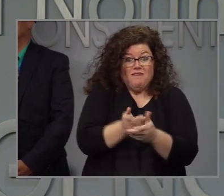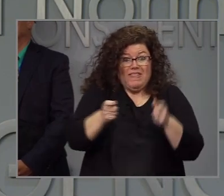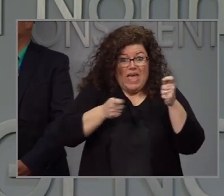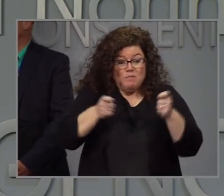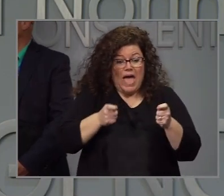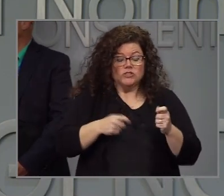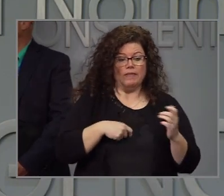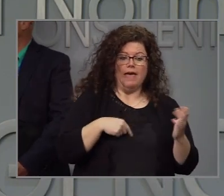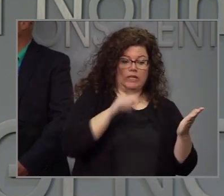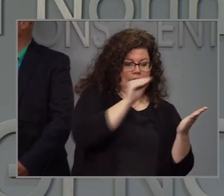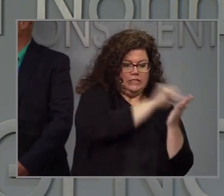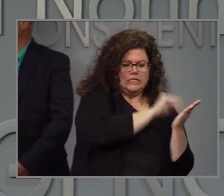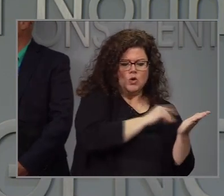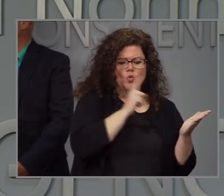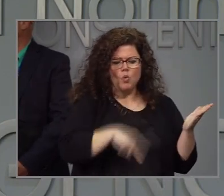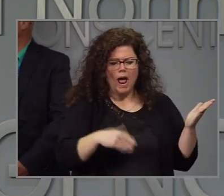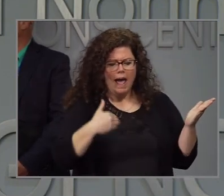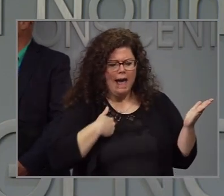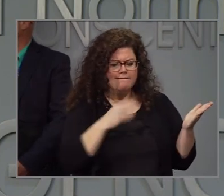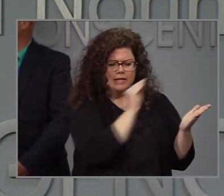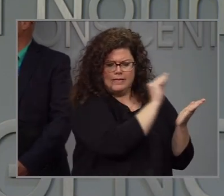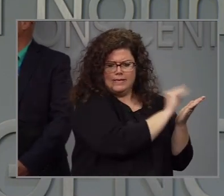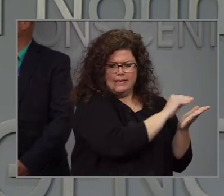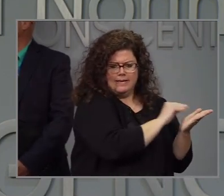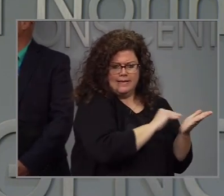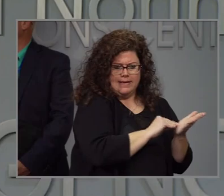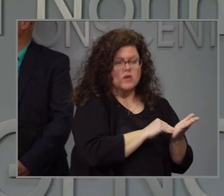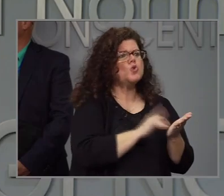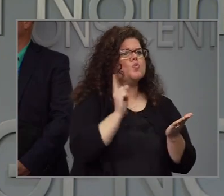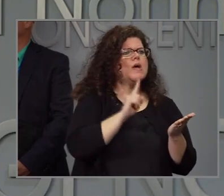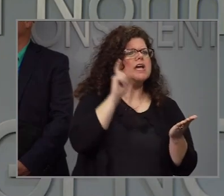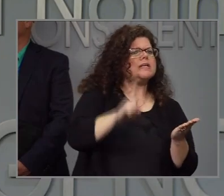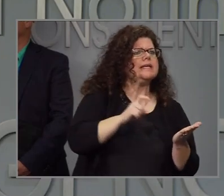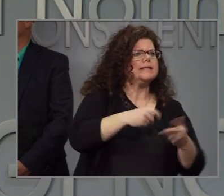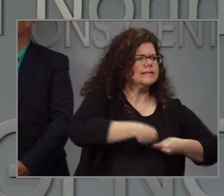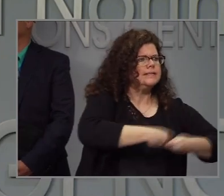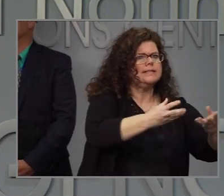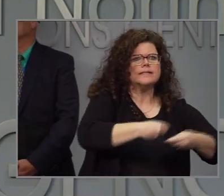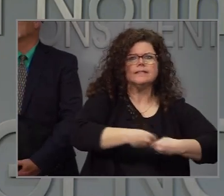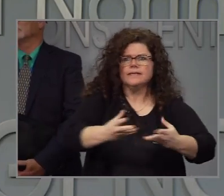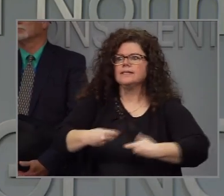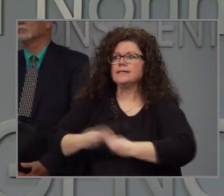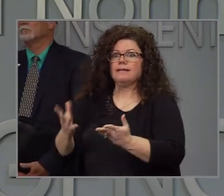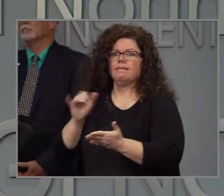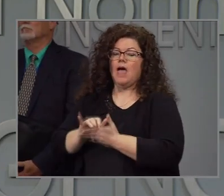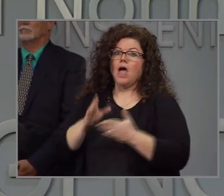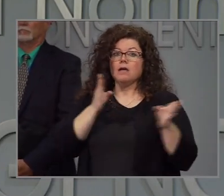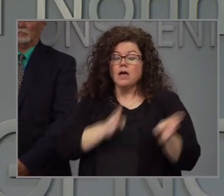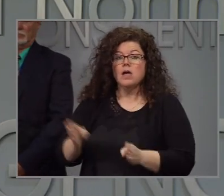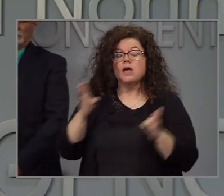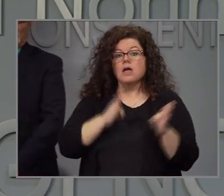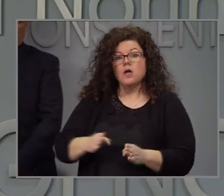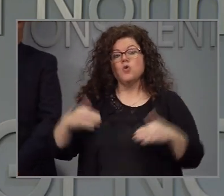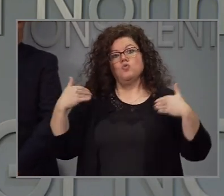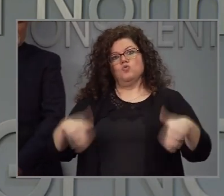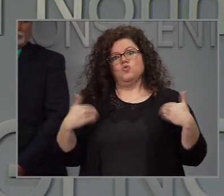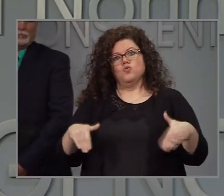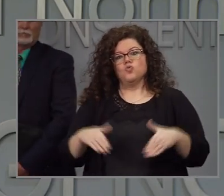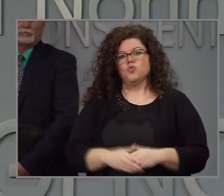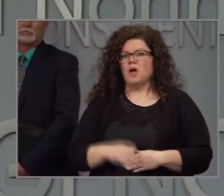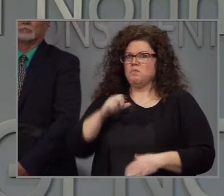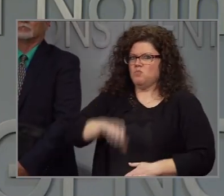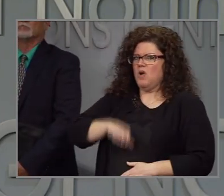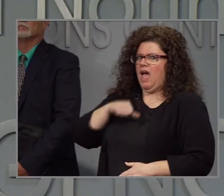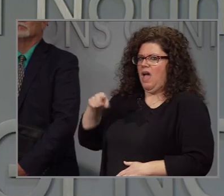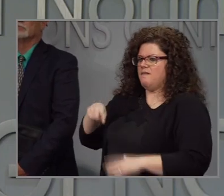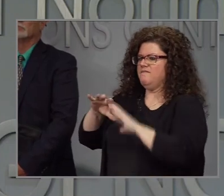logging, turnaround, and redistribution of the materials to requesters. Moving on, today, soldiers and airmen